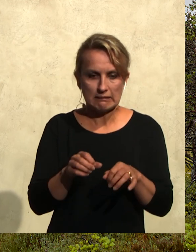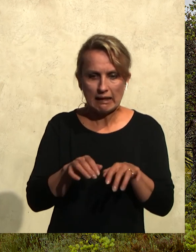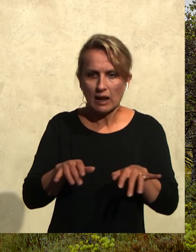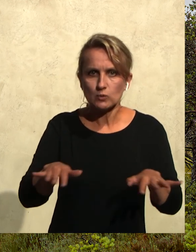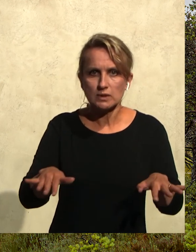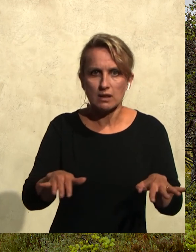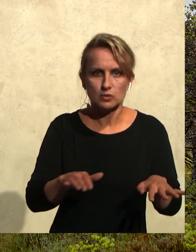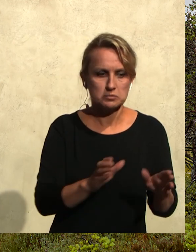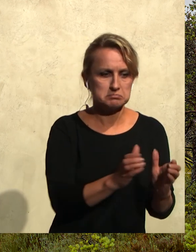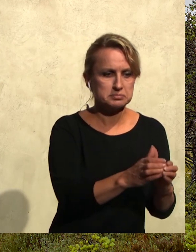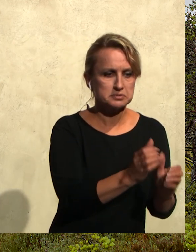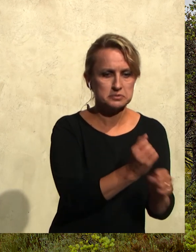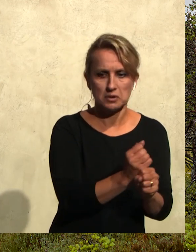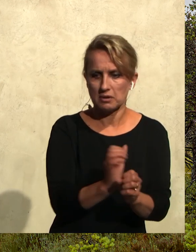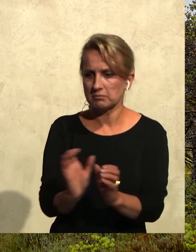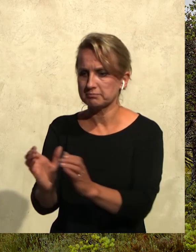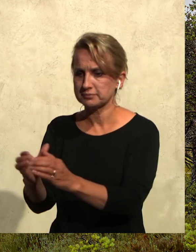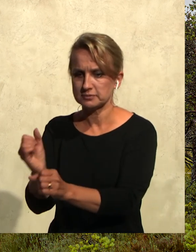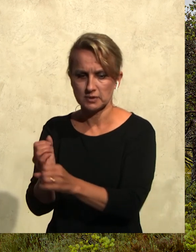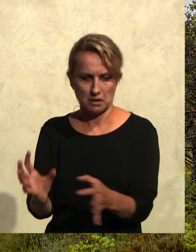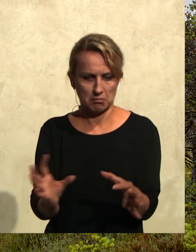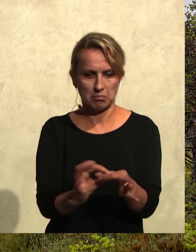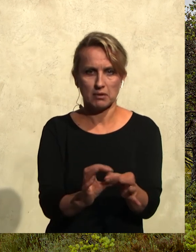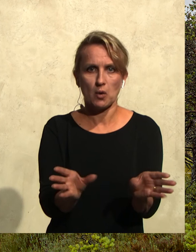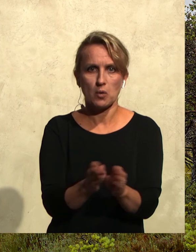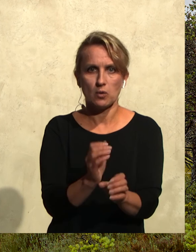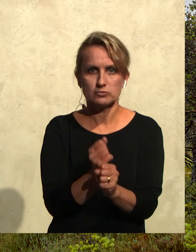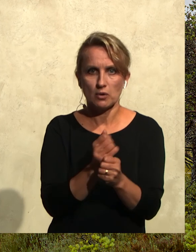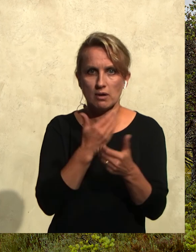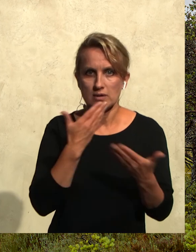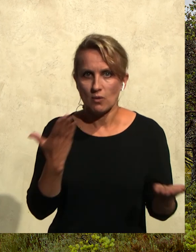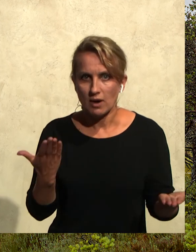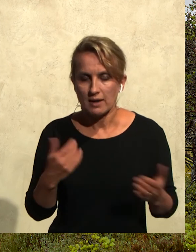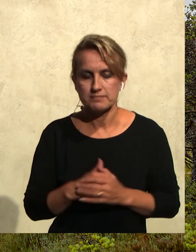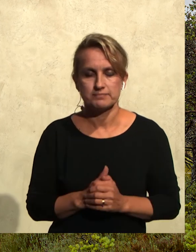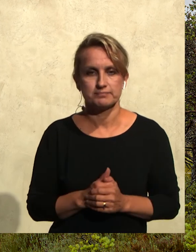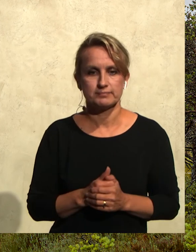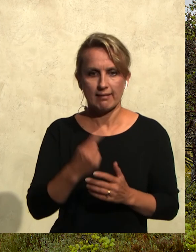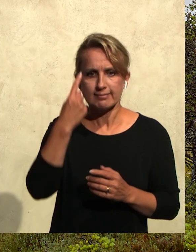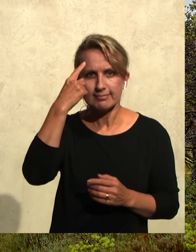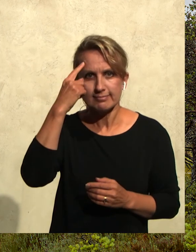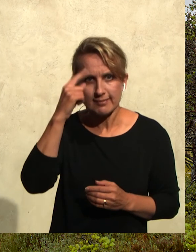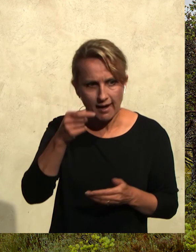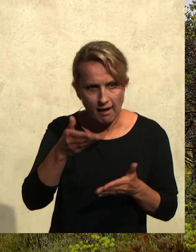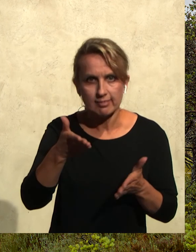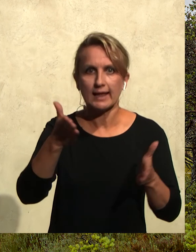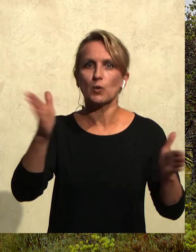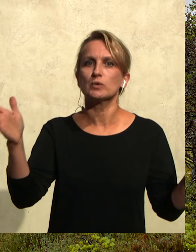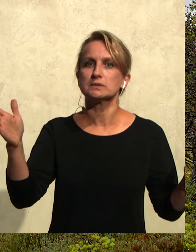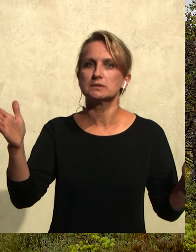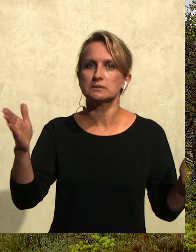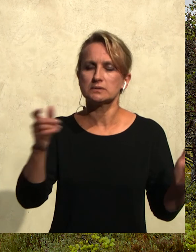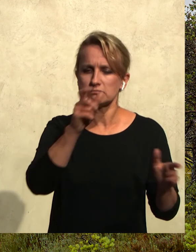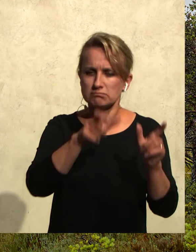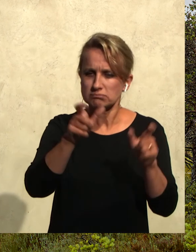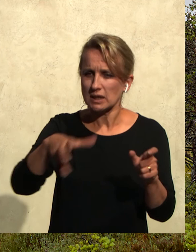thinking about developing services and the mental health system more generally. So with that, I'll just finish and say